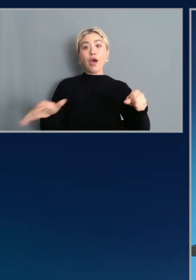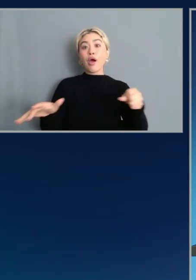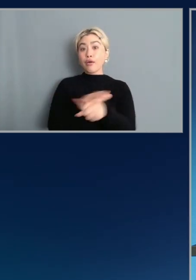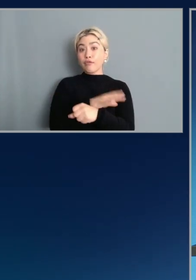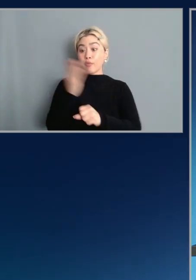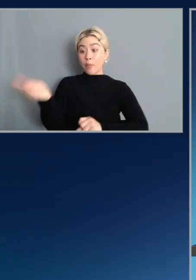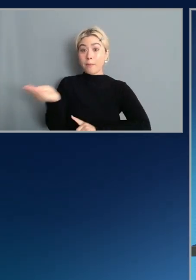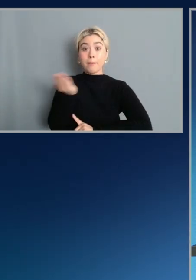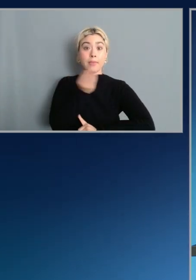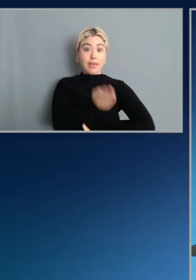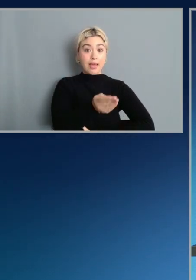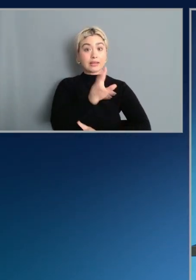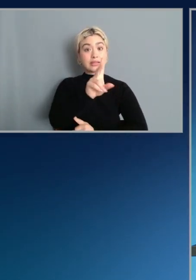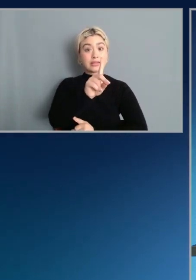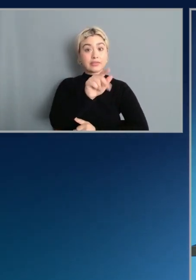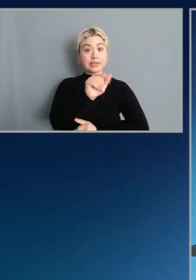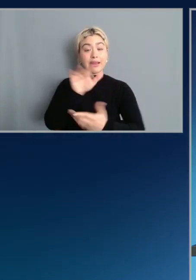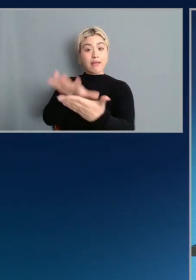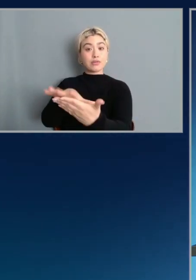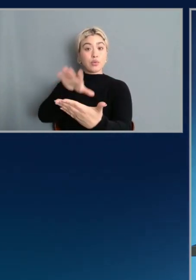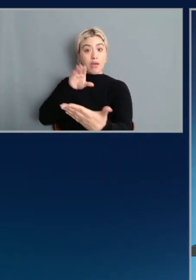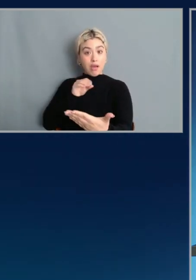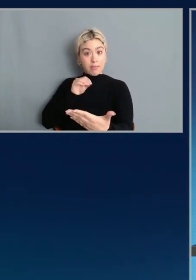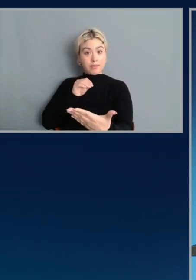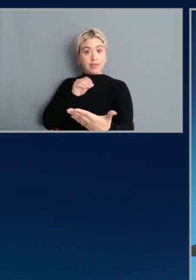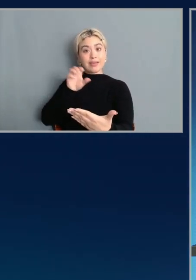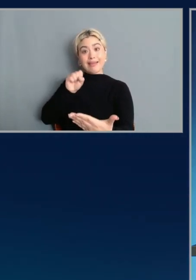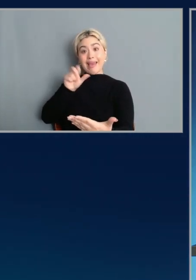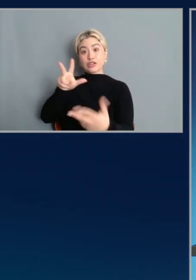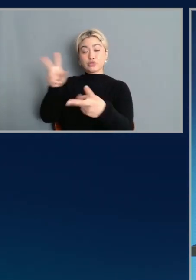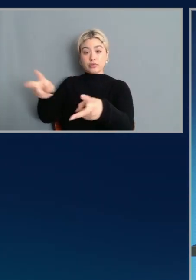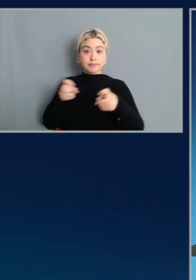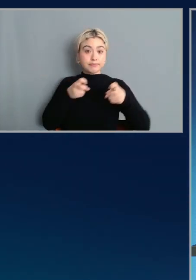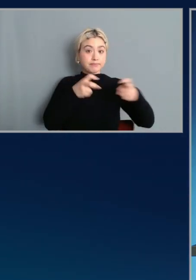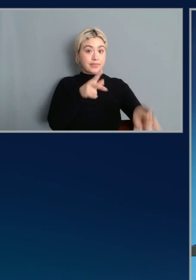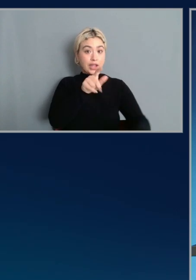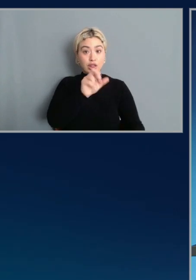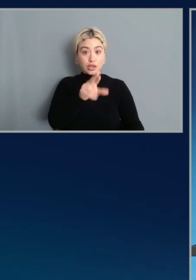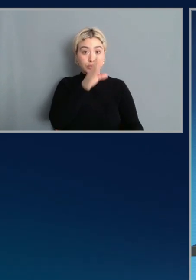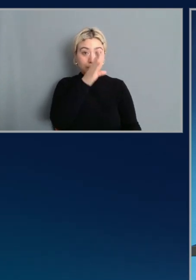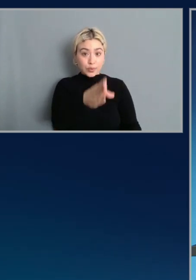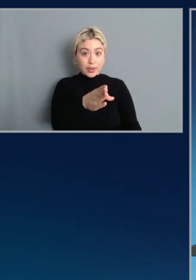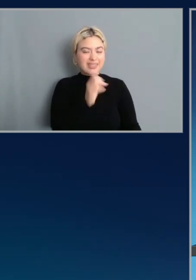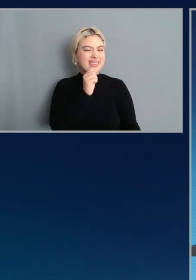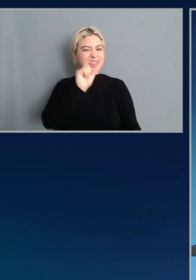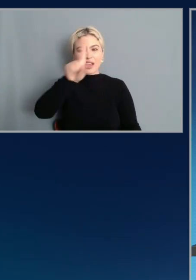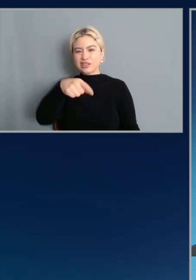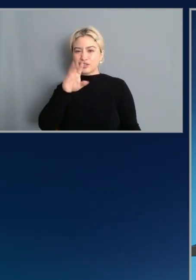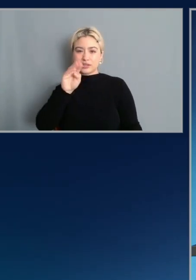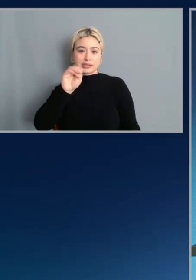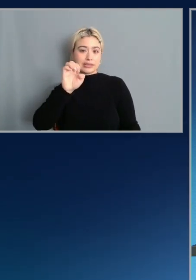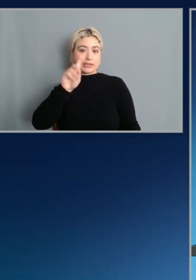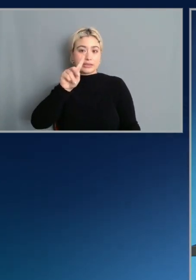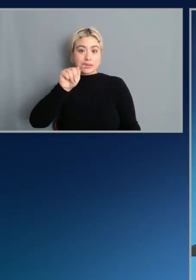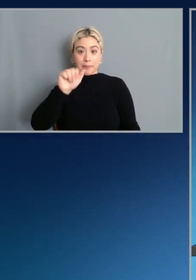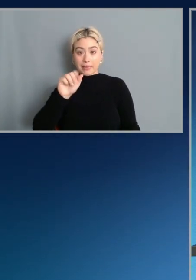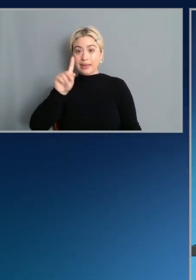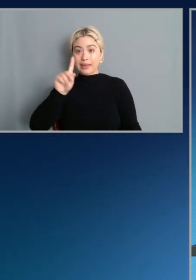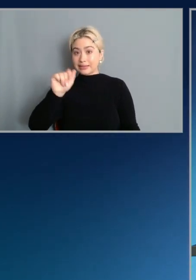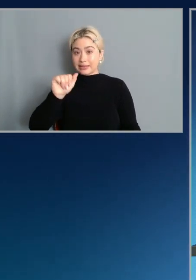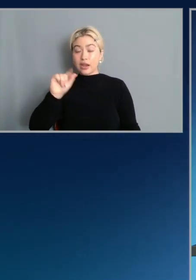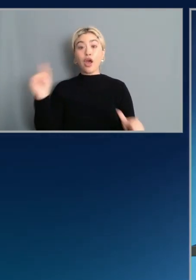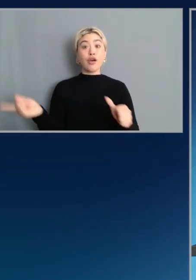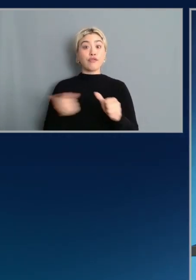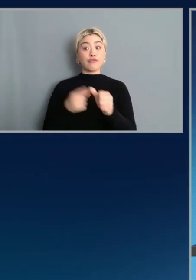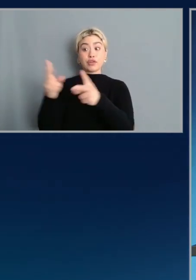data to copy the data from S3 into Lustre directly, not just the metadata. But then once you've done that first pass, the